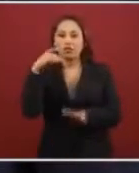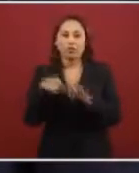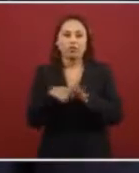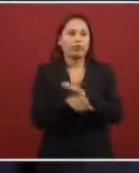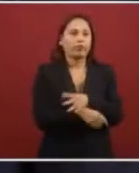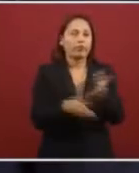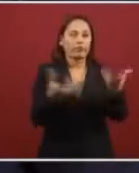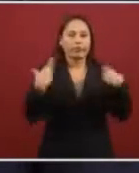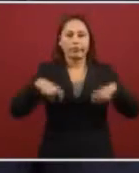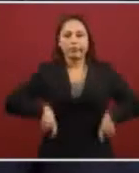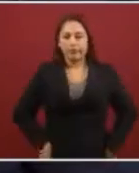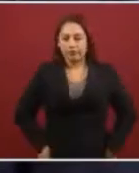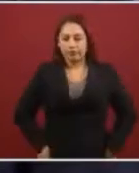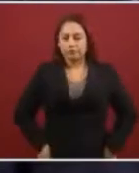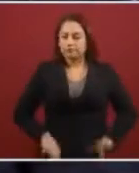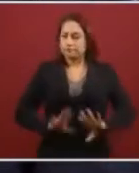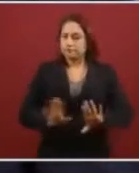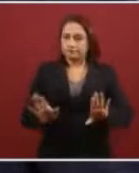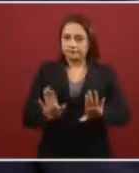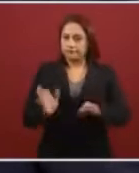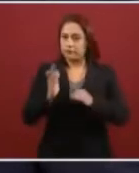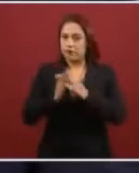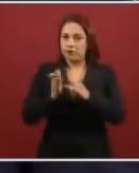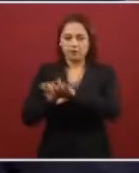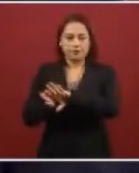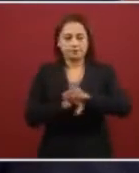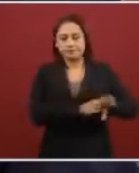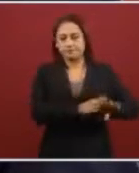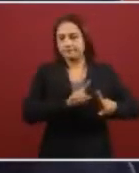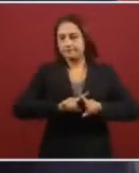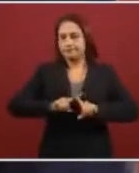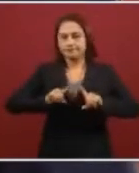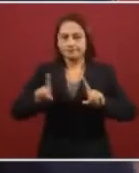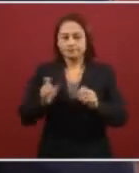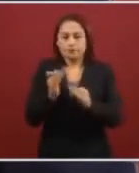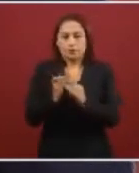estamos haciendo so just like everything nuevo, else that we're doing that's new. Está